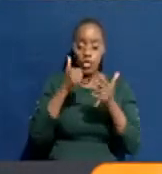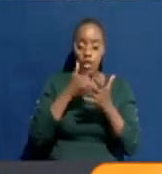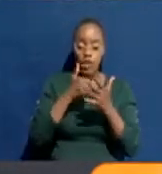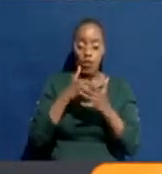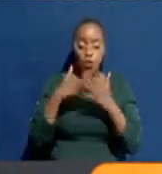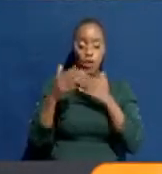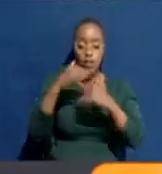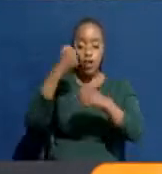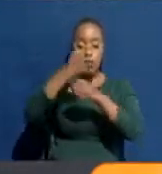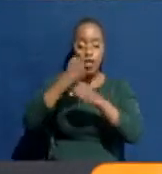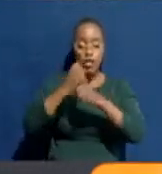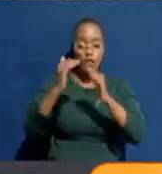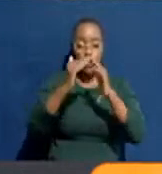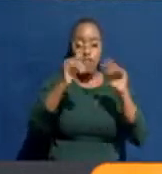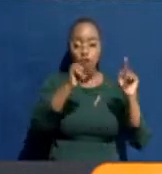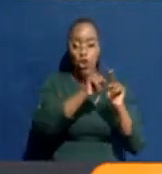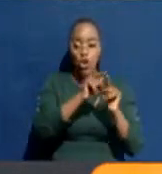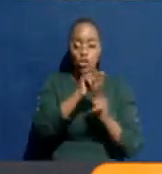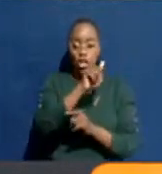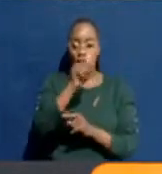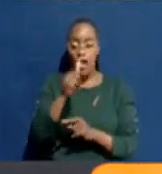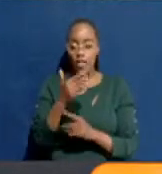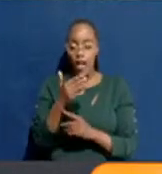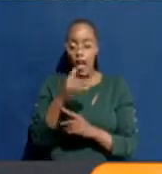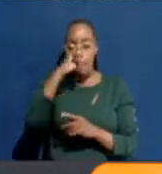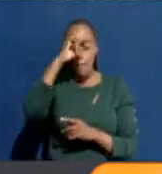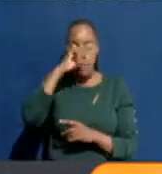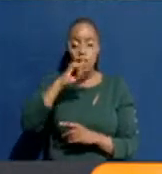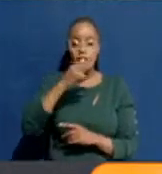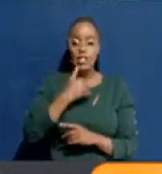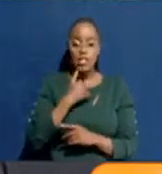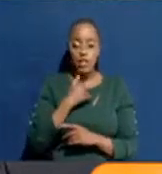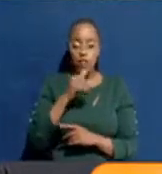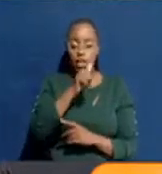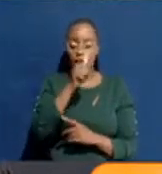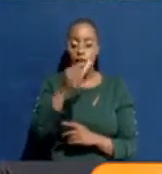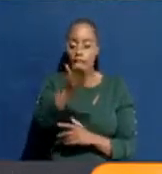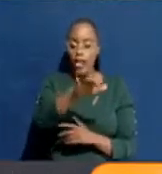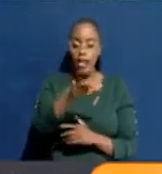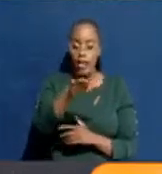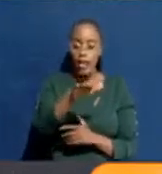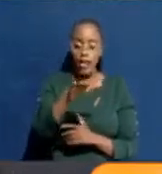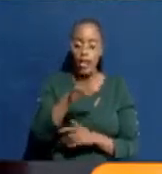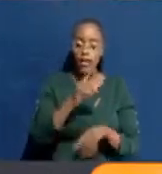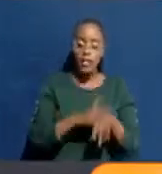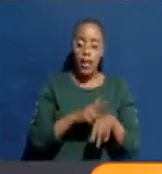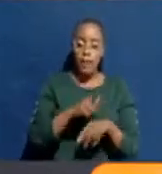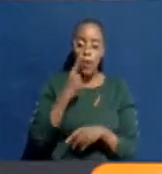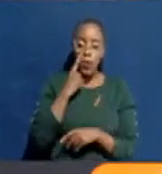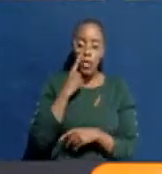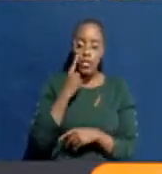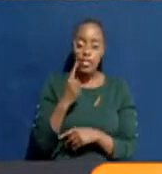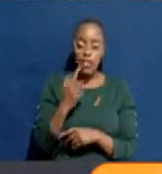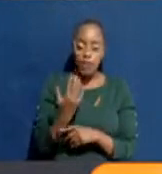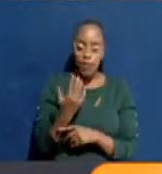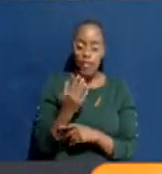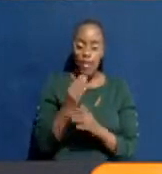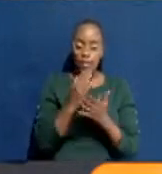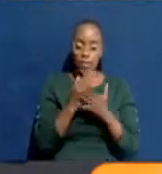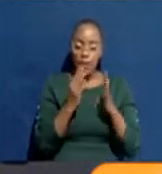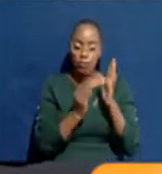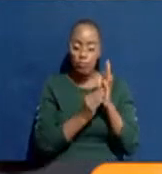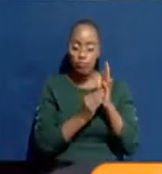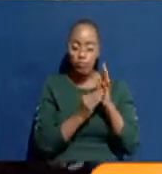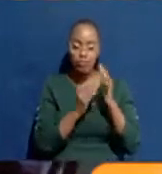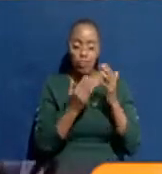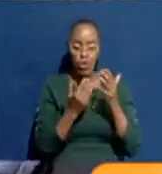housing has also some other backing policies in other areas. When you see clinker being touched somewhere around the